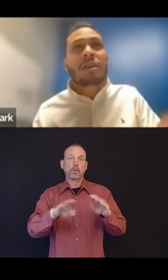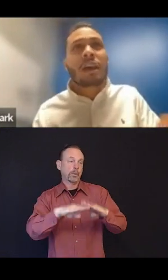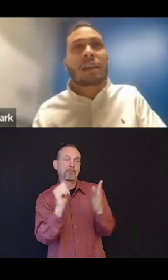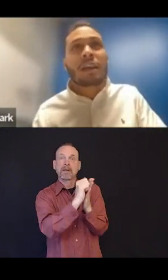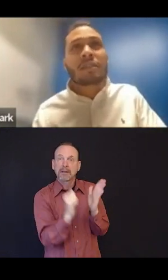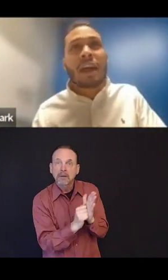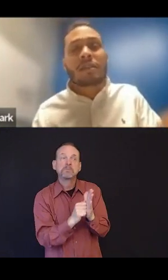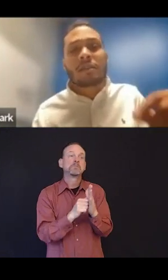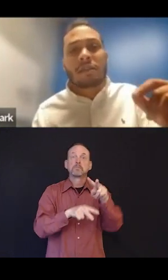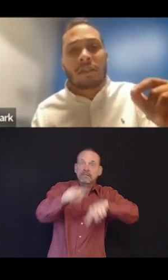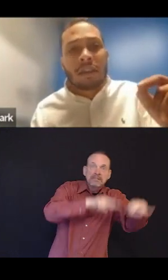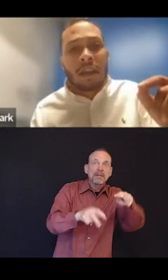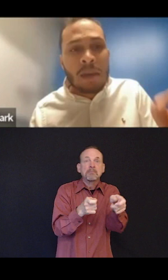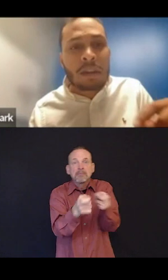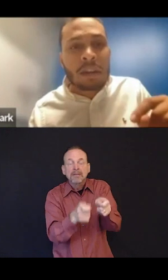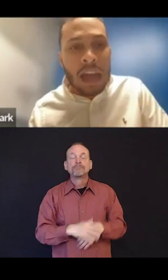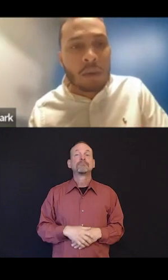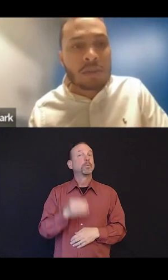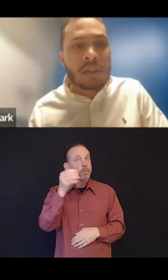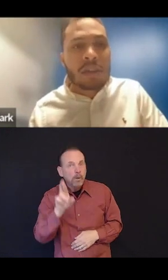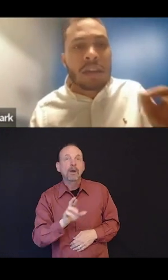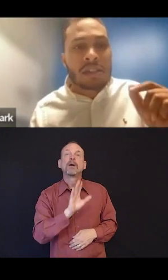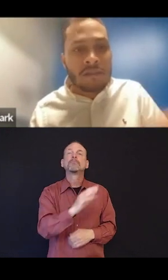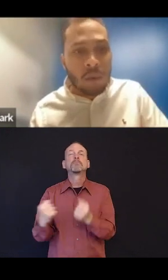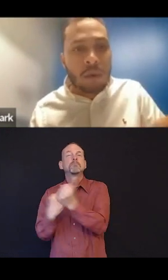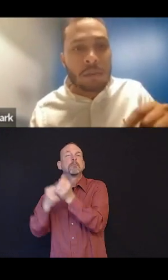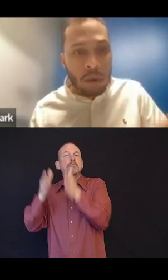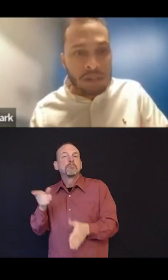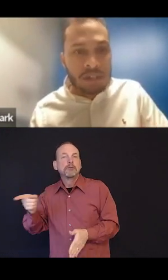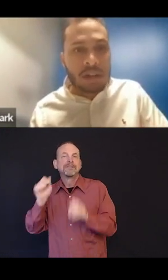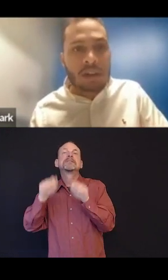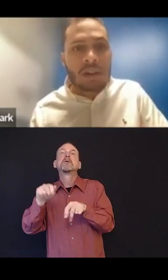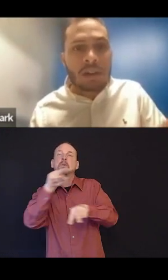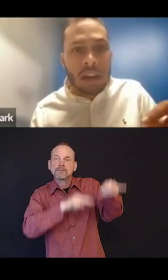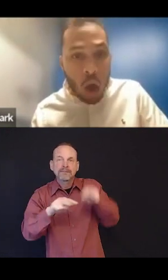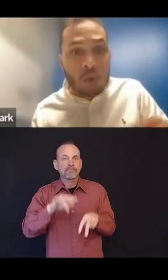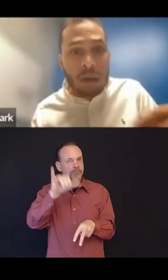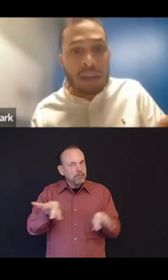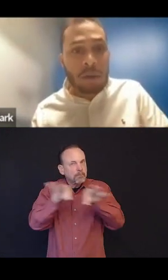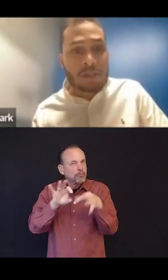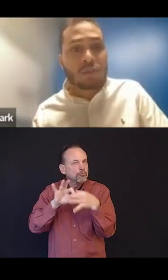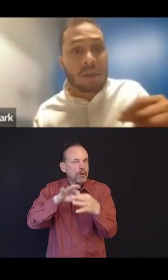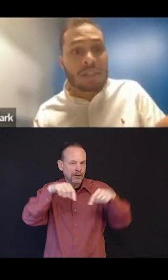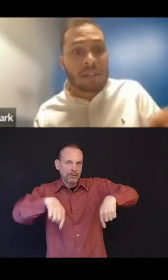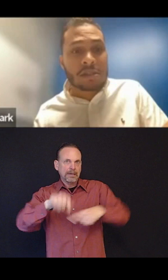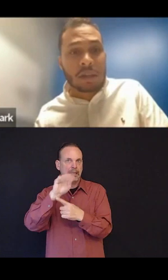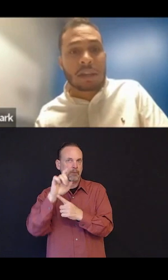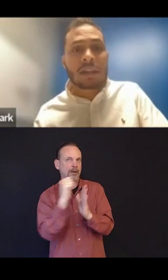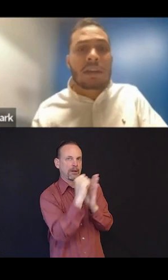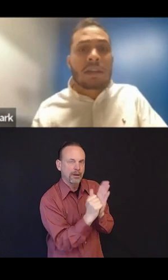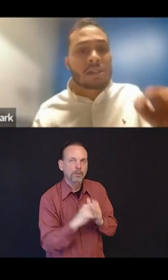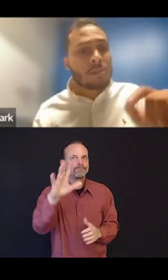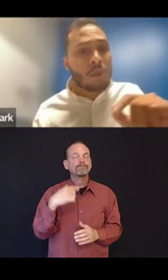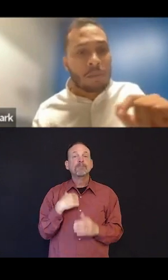clear again, that the ABLE account is for the person and owned by the person with the